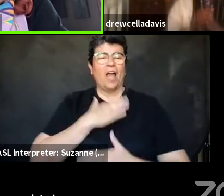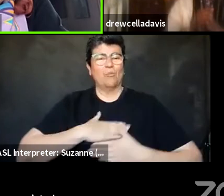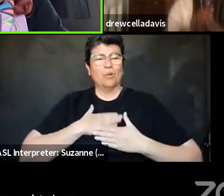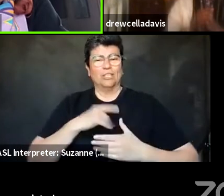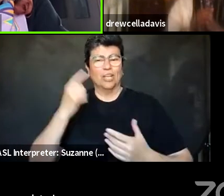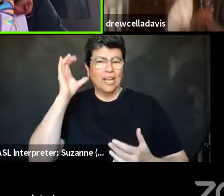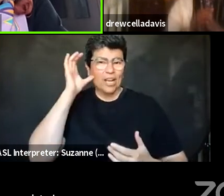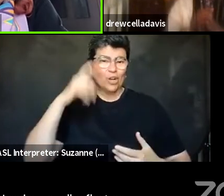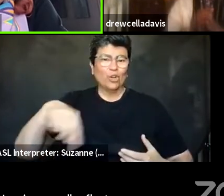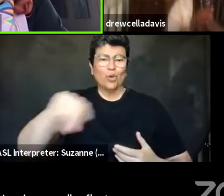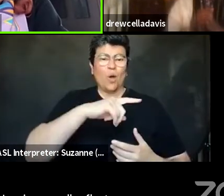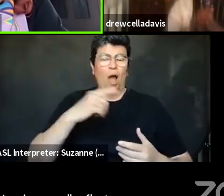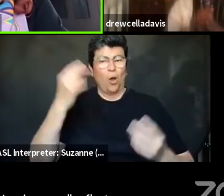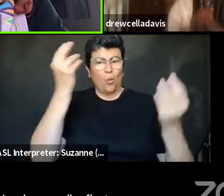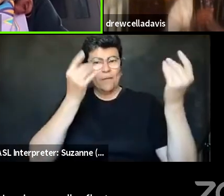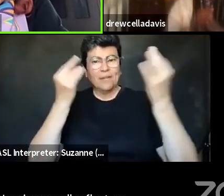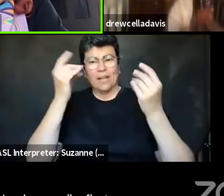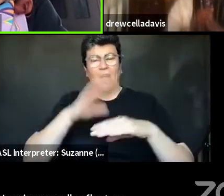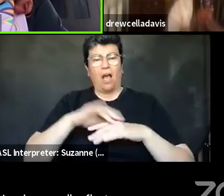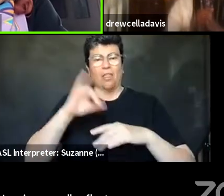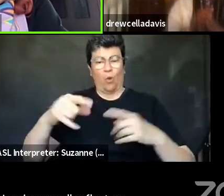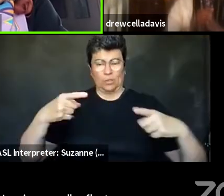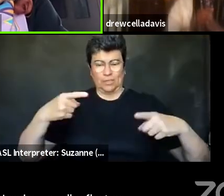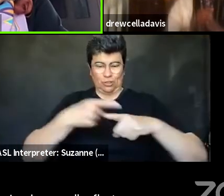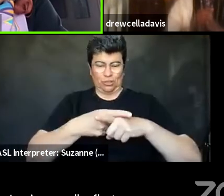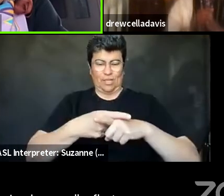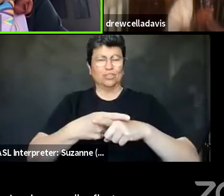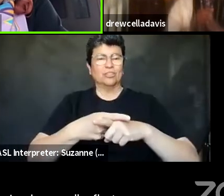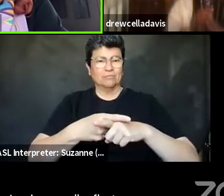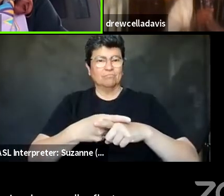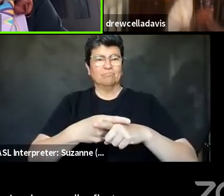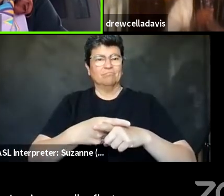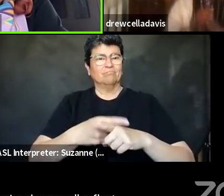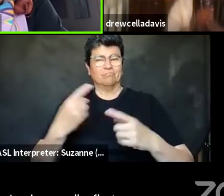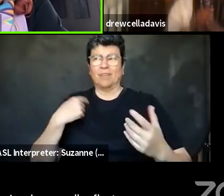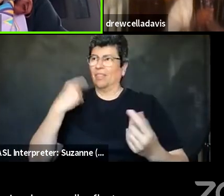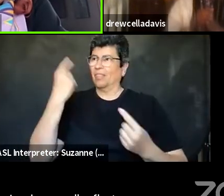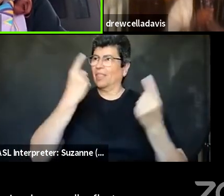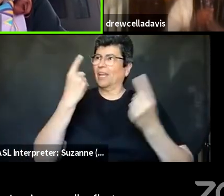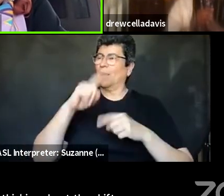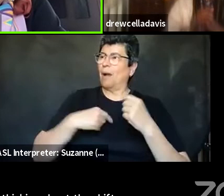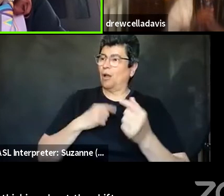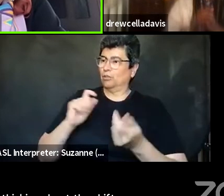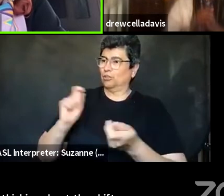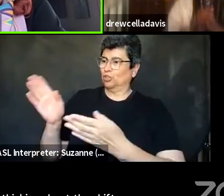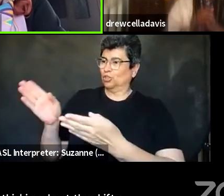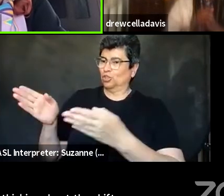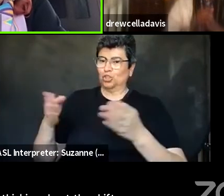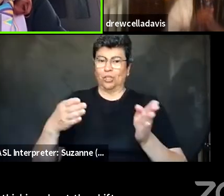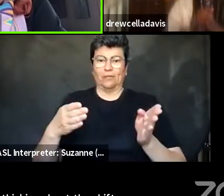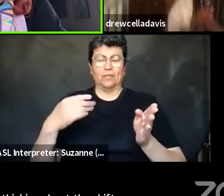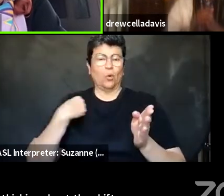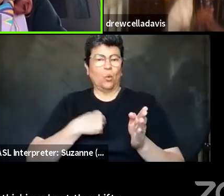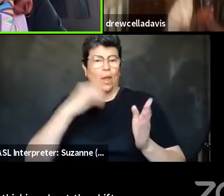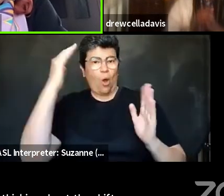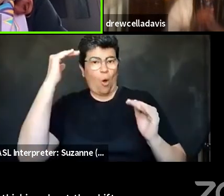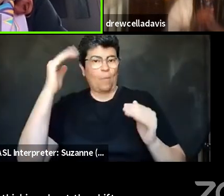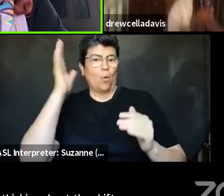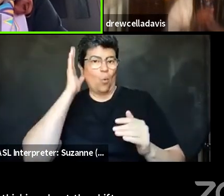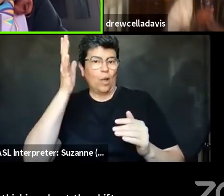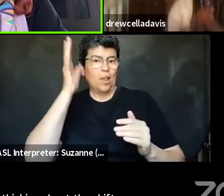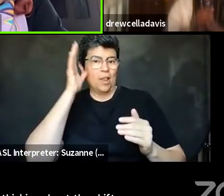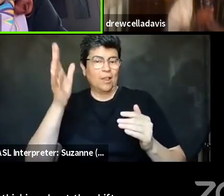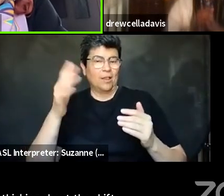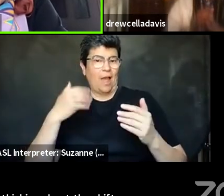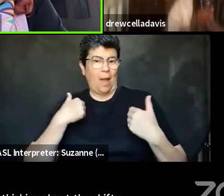reflect on these intersections and thinking about the shifts that we hope are coming for